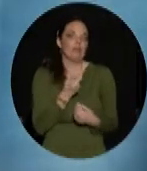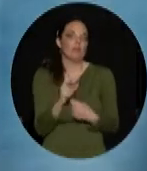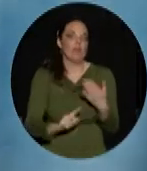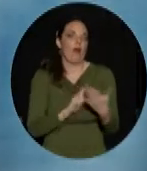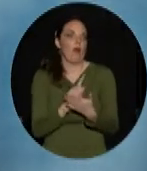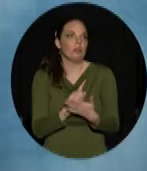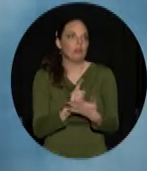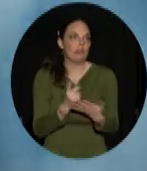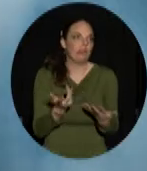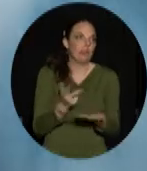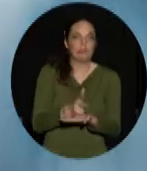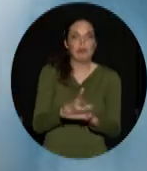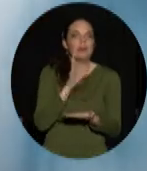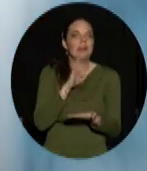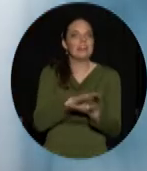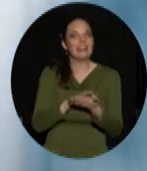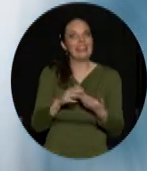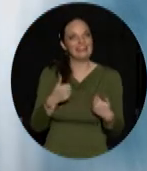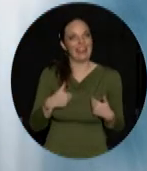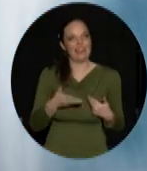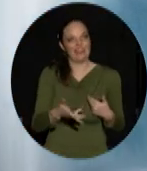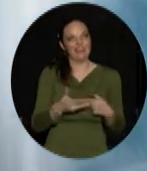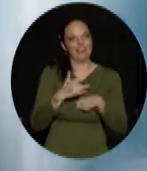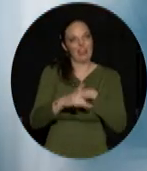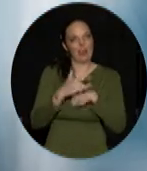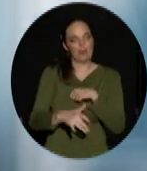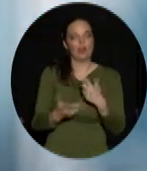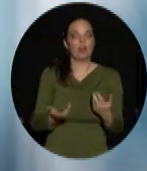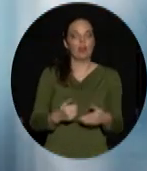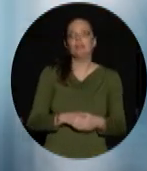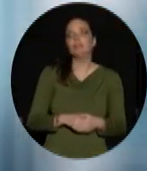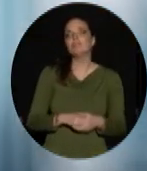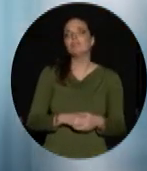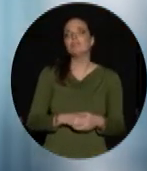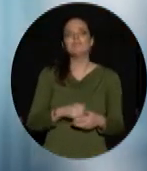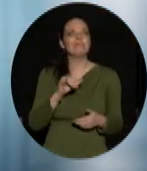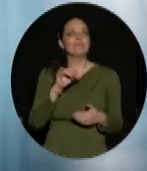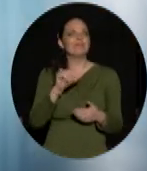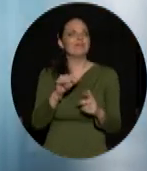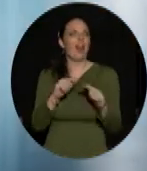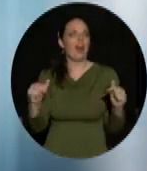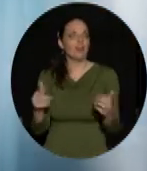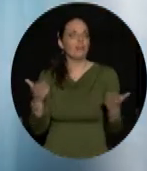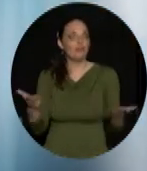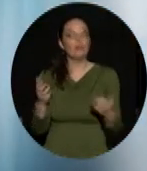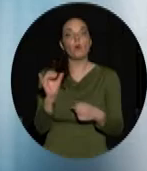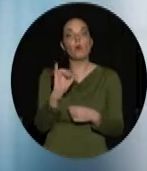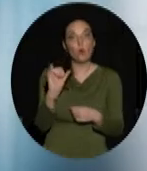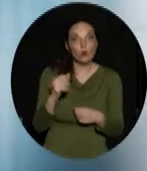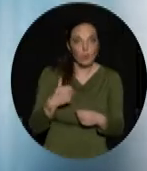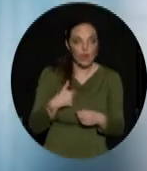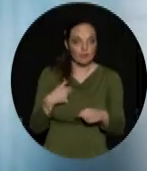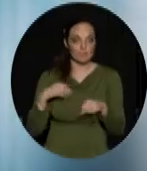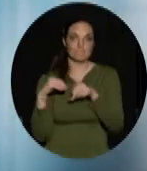hours, certainly it would be nice to have a few bottles of water there to kind of help pass the time. Things of that effect. Another thing that you can have in your